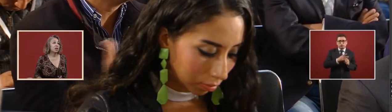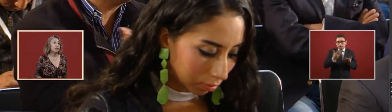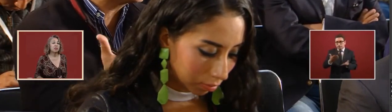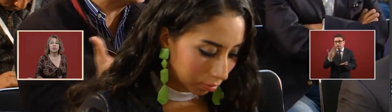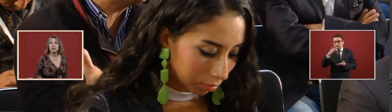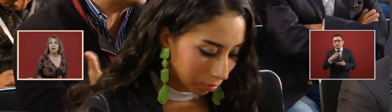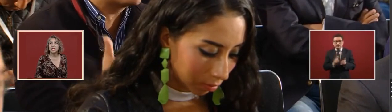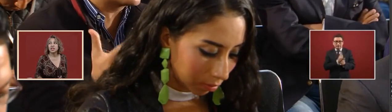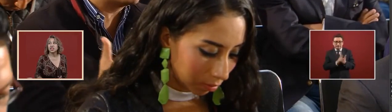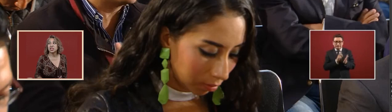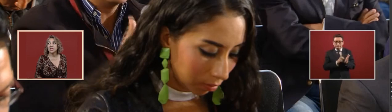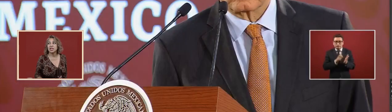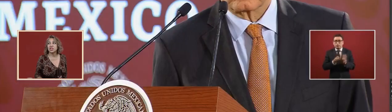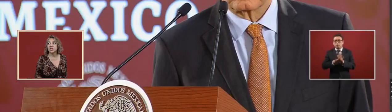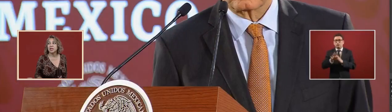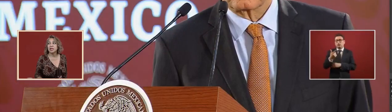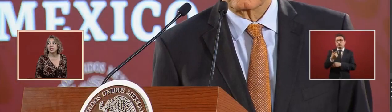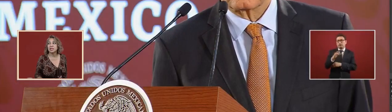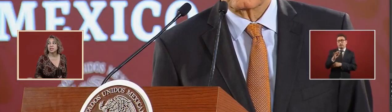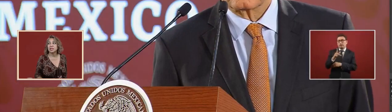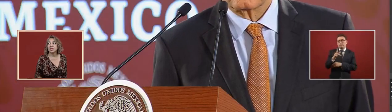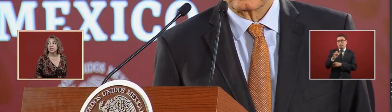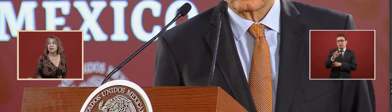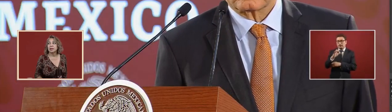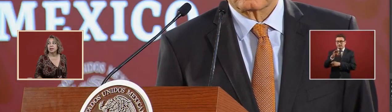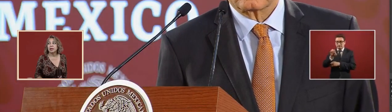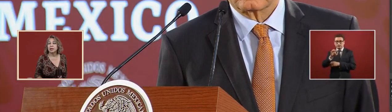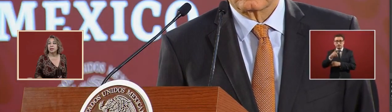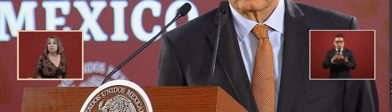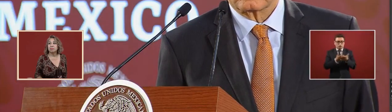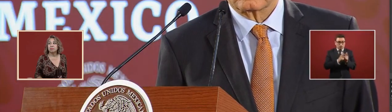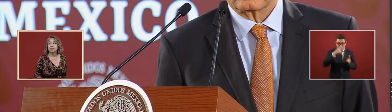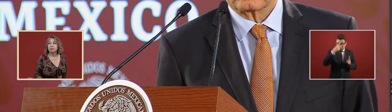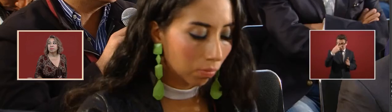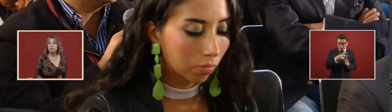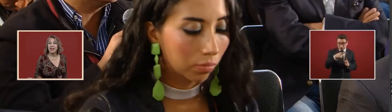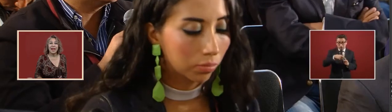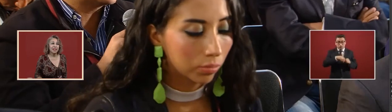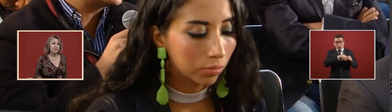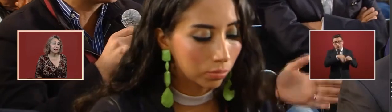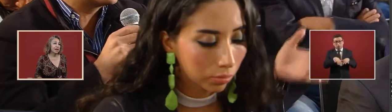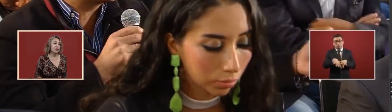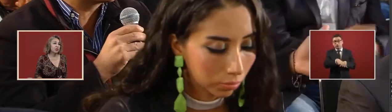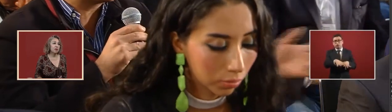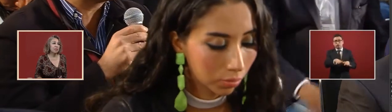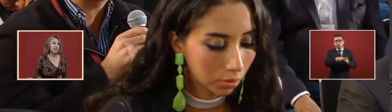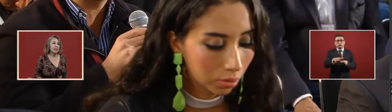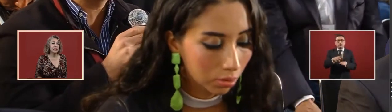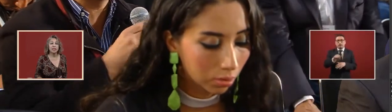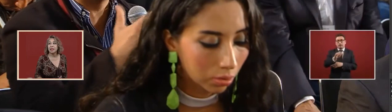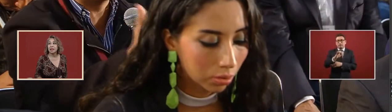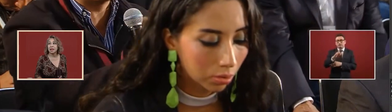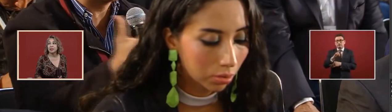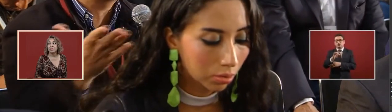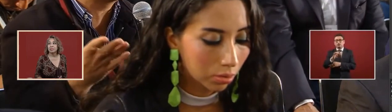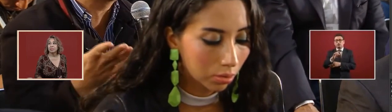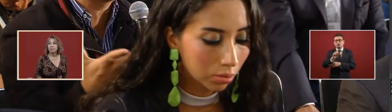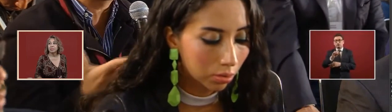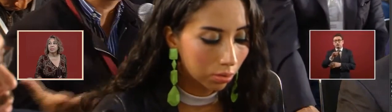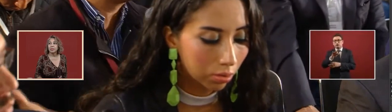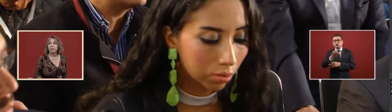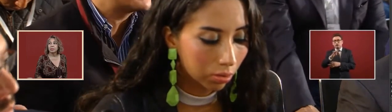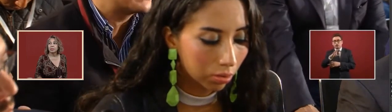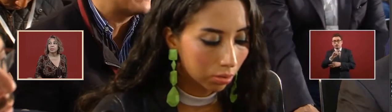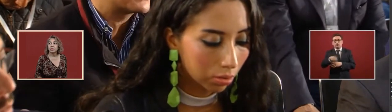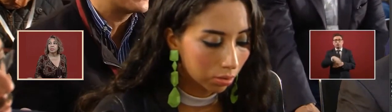laxa. Dice Greenpeace, por ejemplo, Grupo México, por haber derramado el ácido sulfúrico en Guaymas, merece una multa